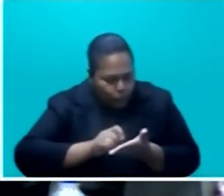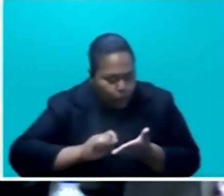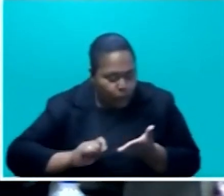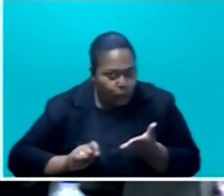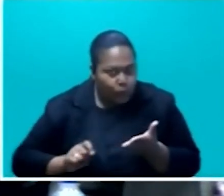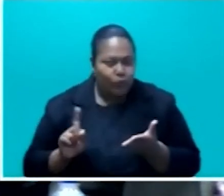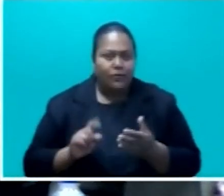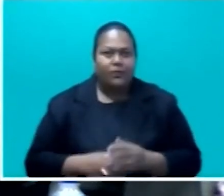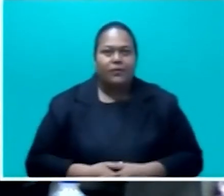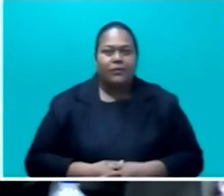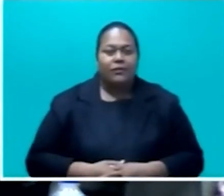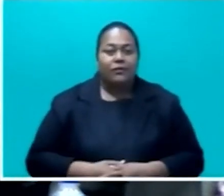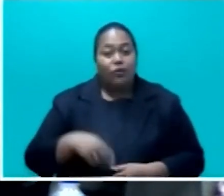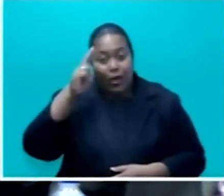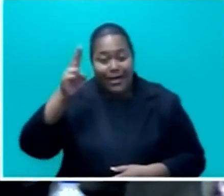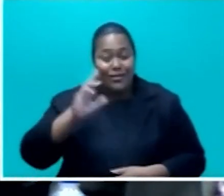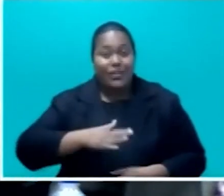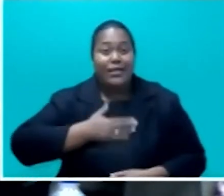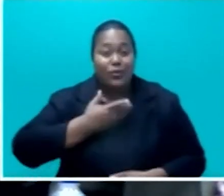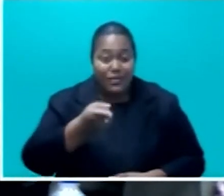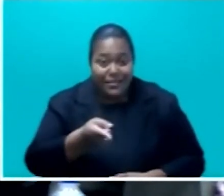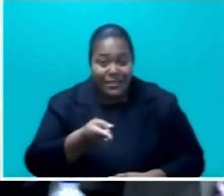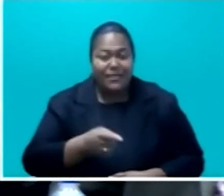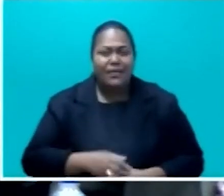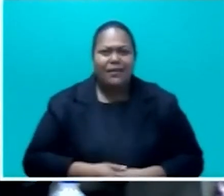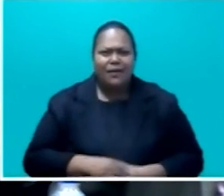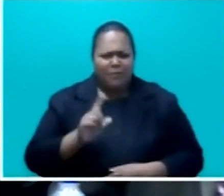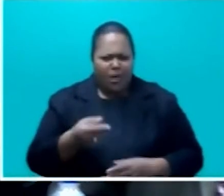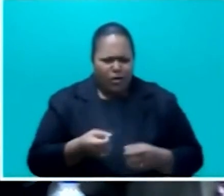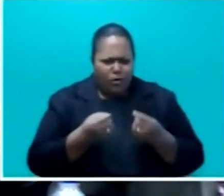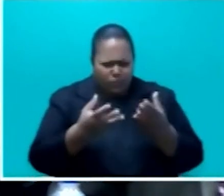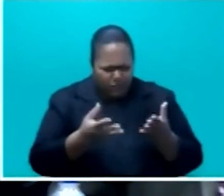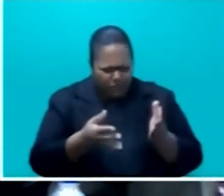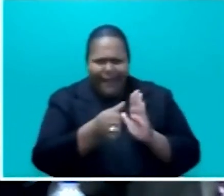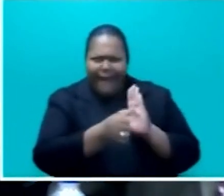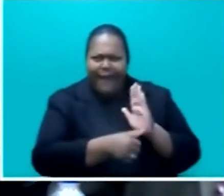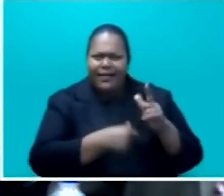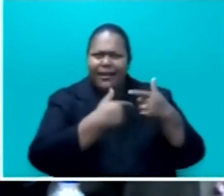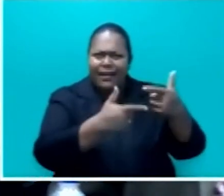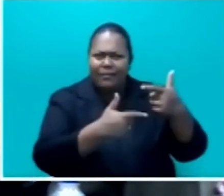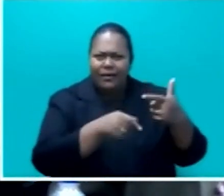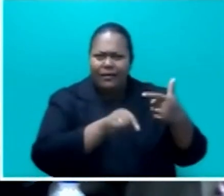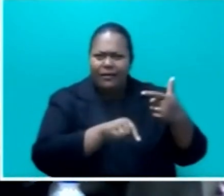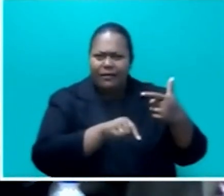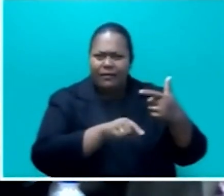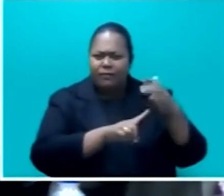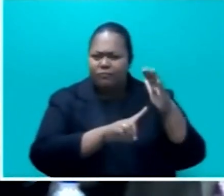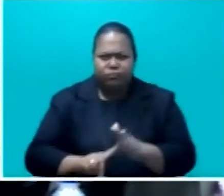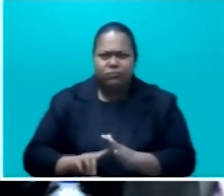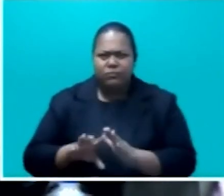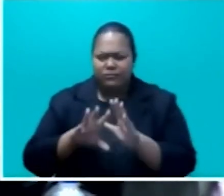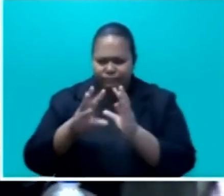interest, this provision has been seen as a thinly guised attempt to suppress the media.